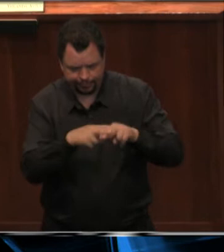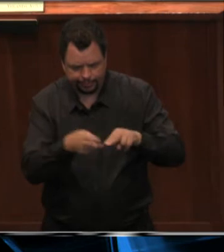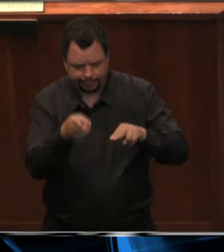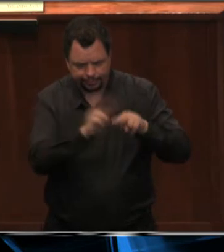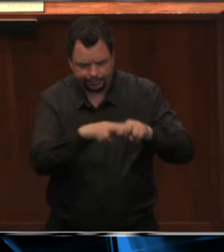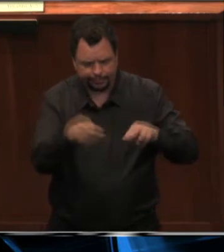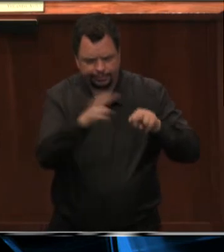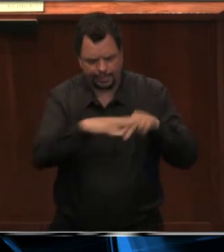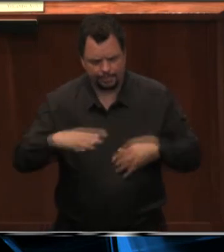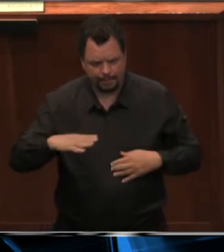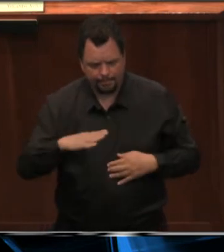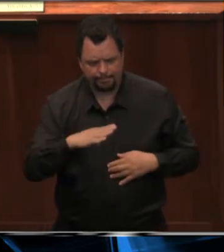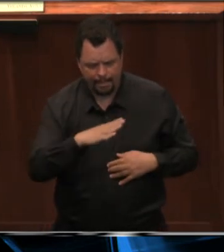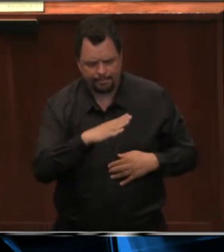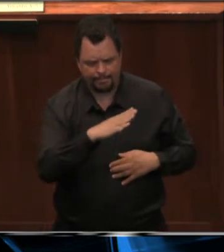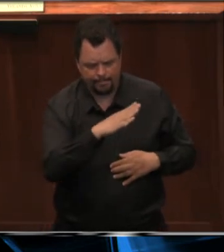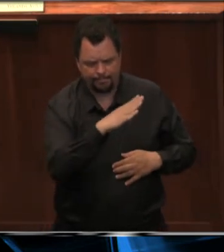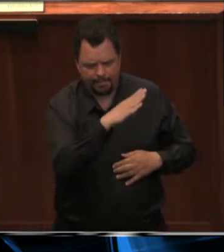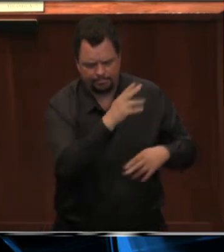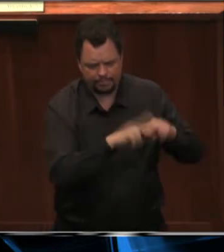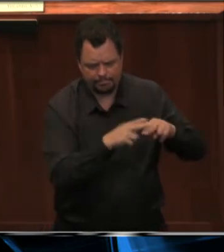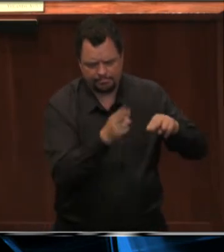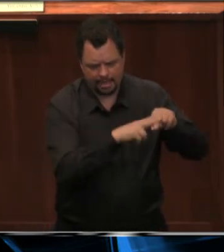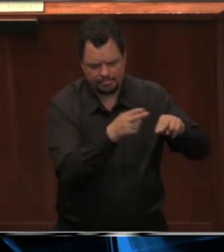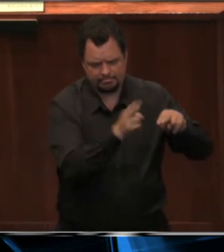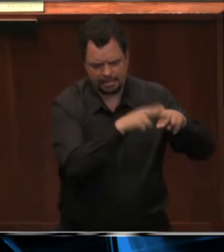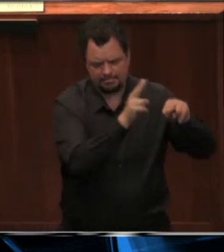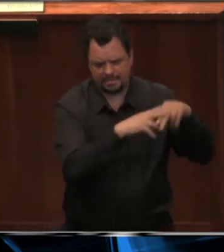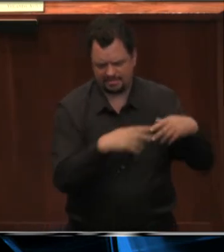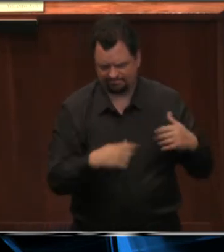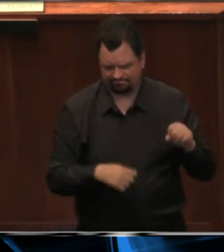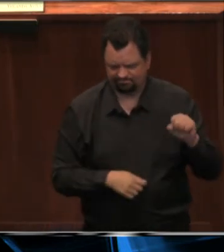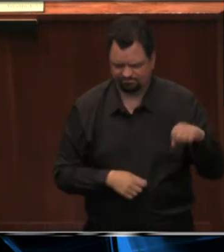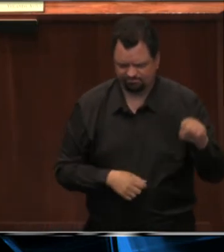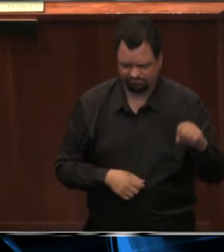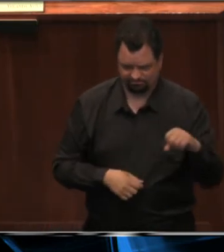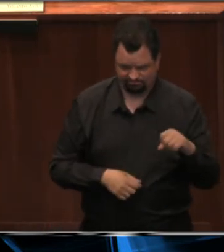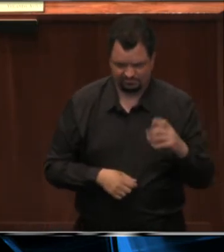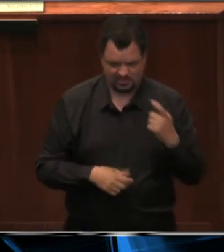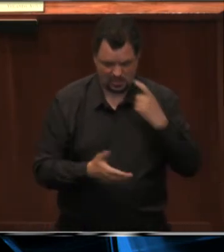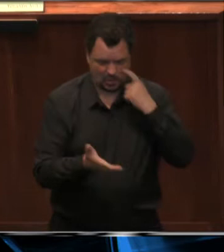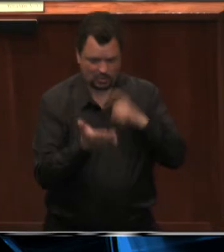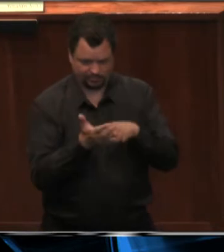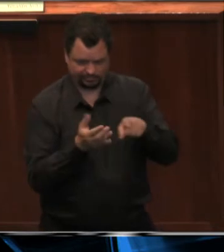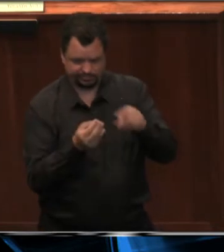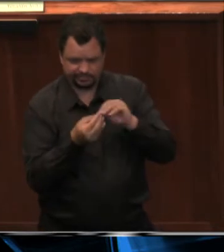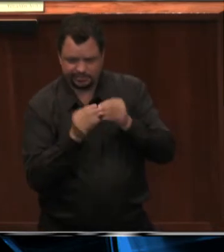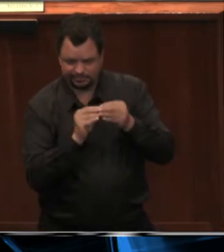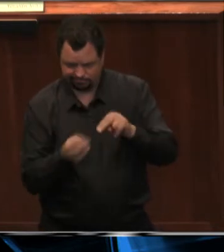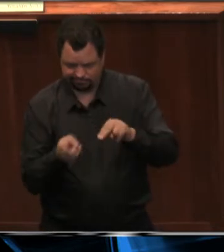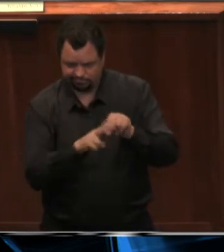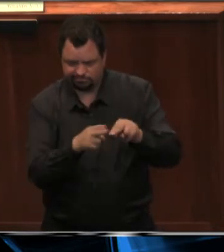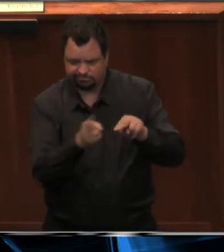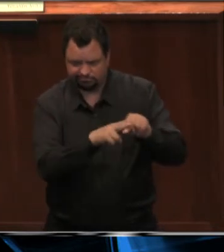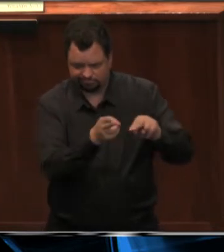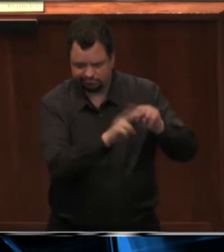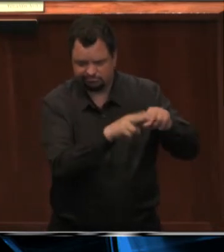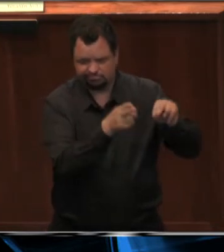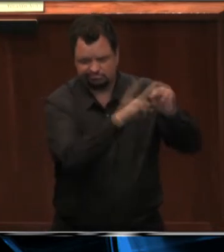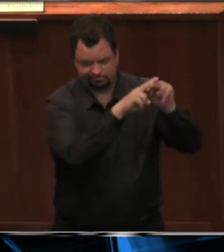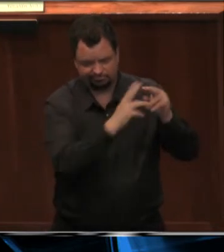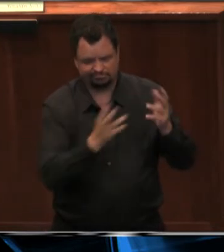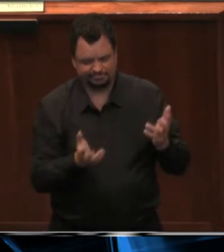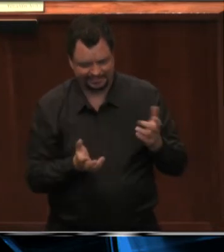So we saw an increase in those that was communicated to us as we were moving forward with some of our